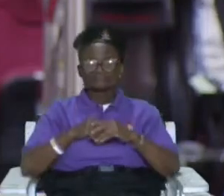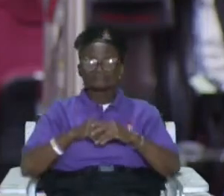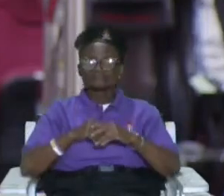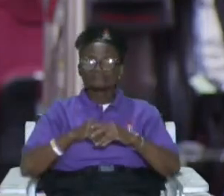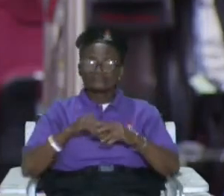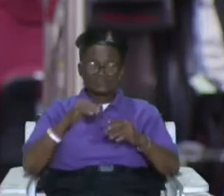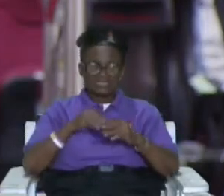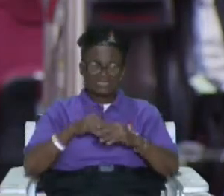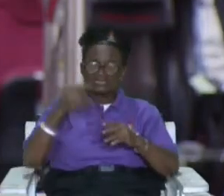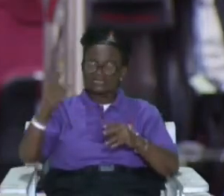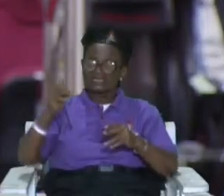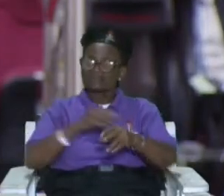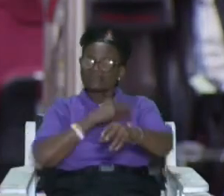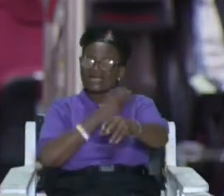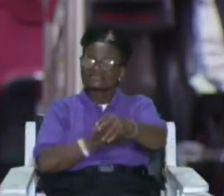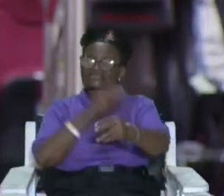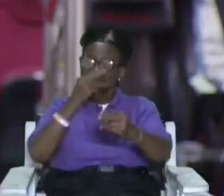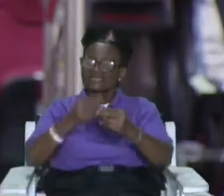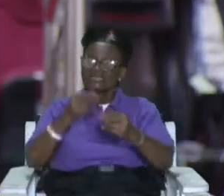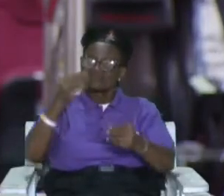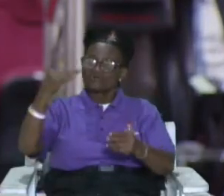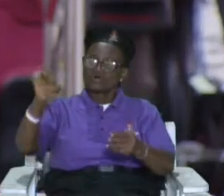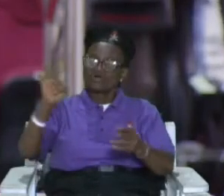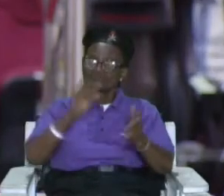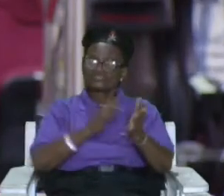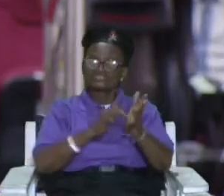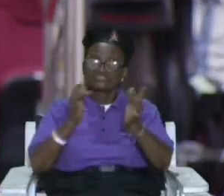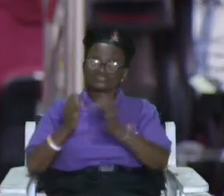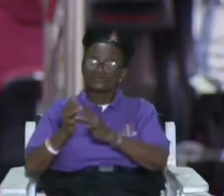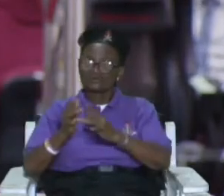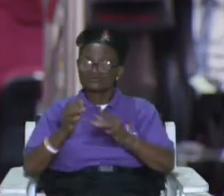in the mighty name of Jesus,